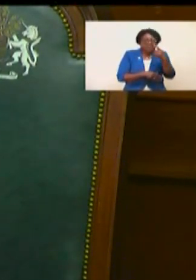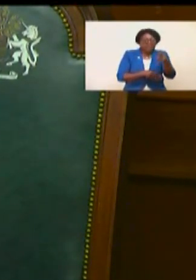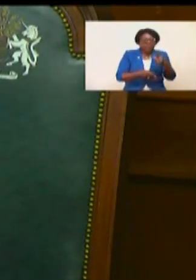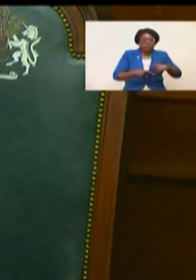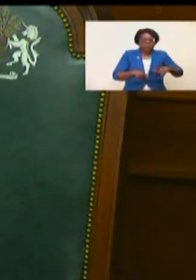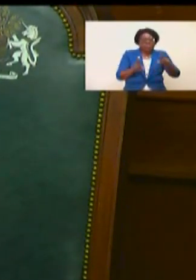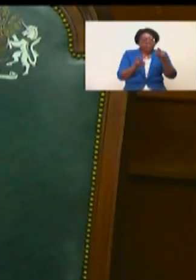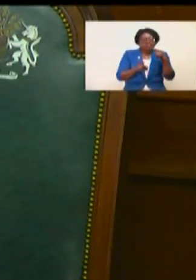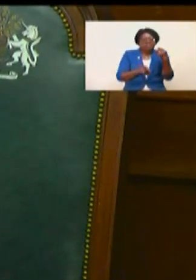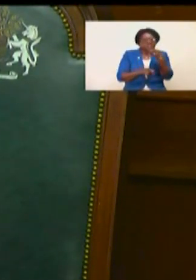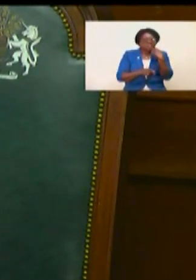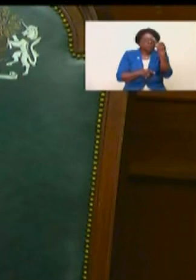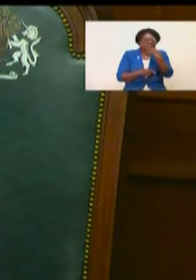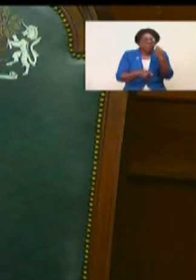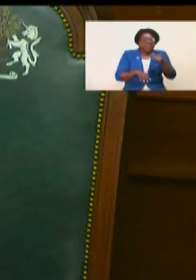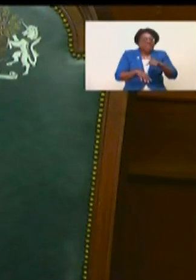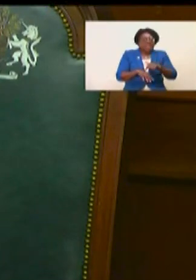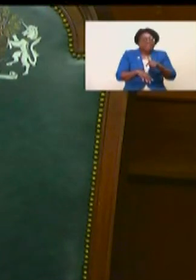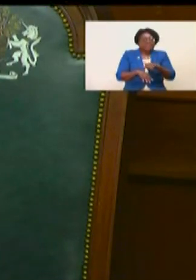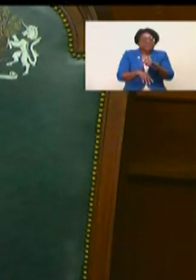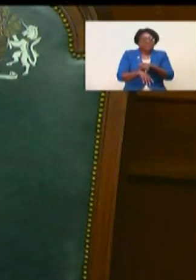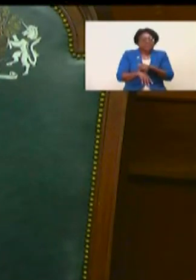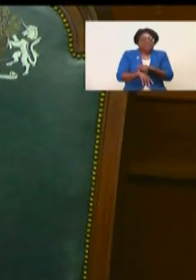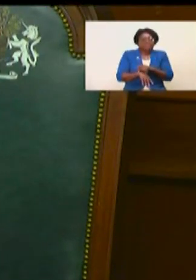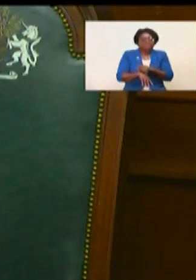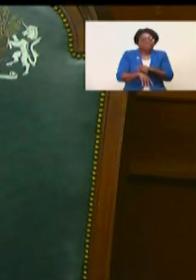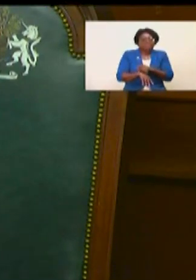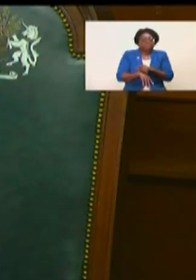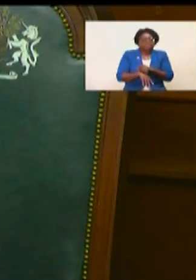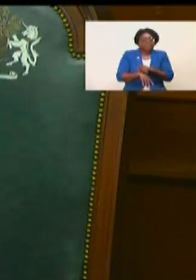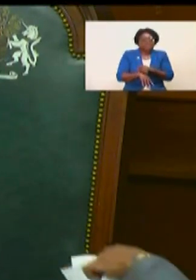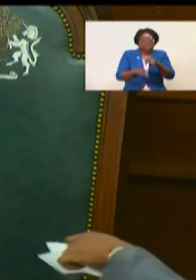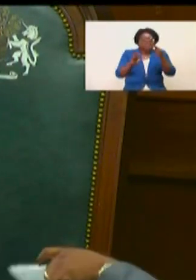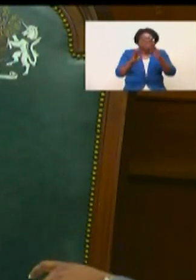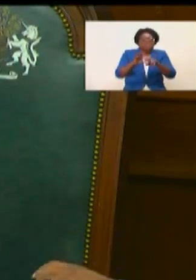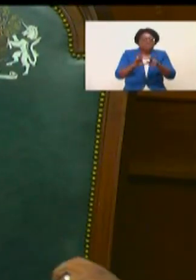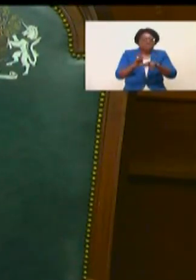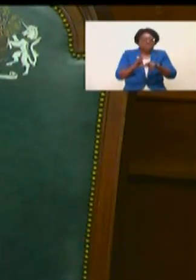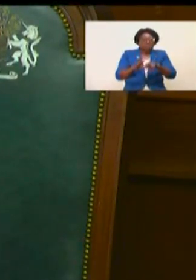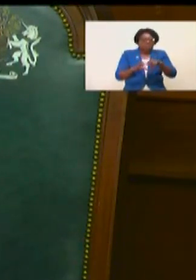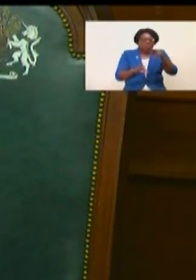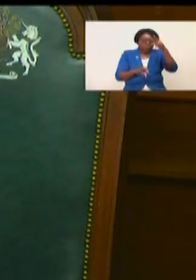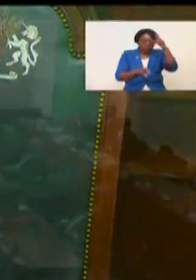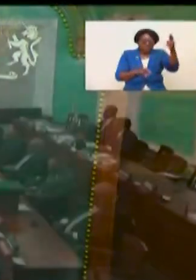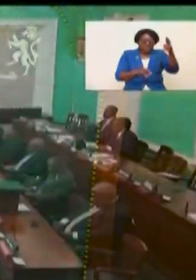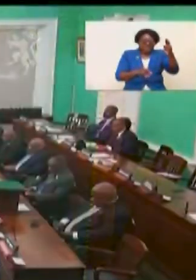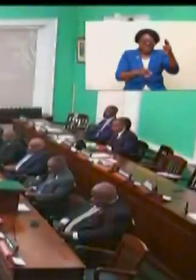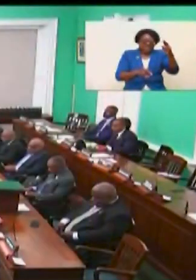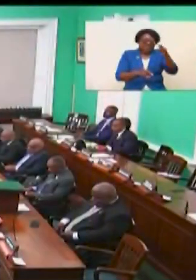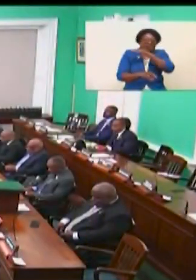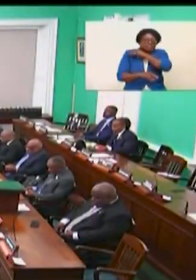time. Honorable member, I presume you're ready. The chair recognizes the honorable member for Carmichael.